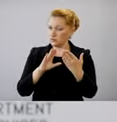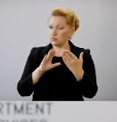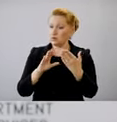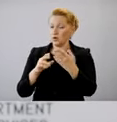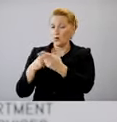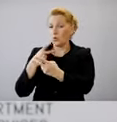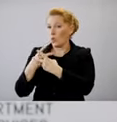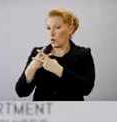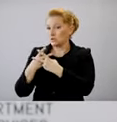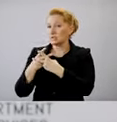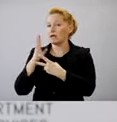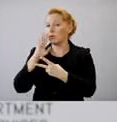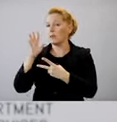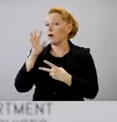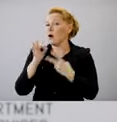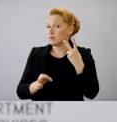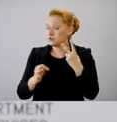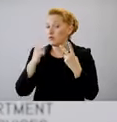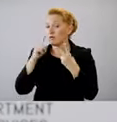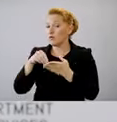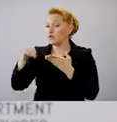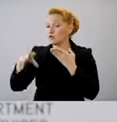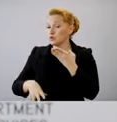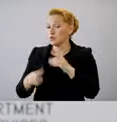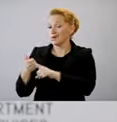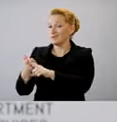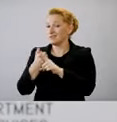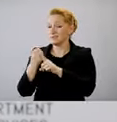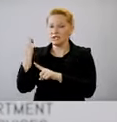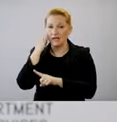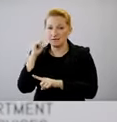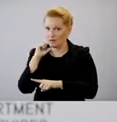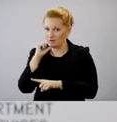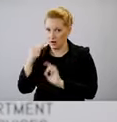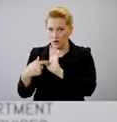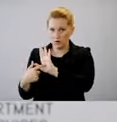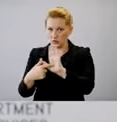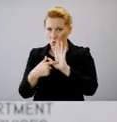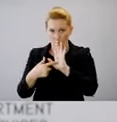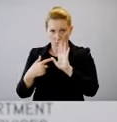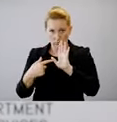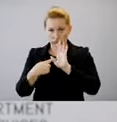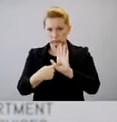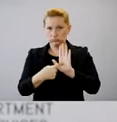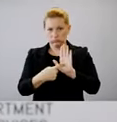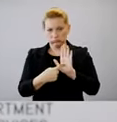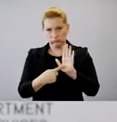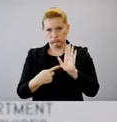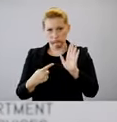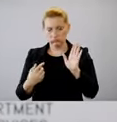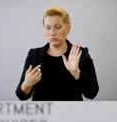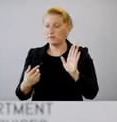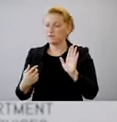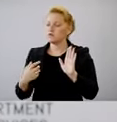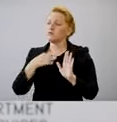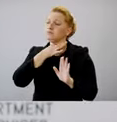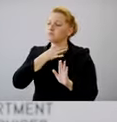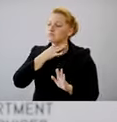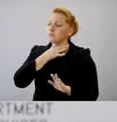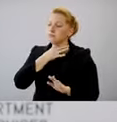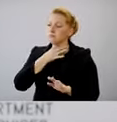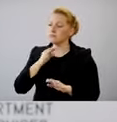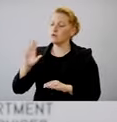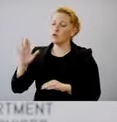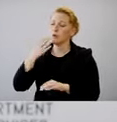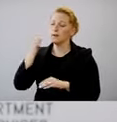make quarantining optional for students who aren't exhibiting symptoms. I'm curious, does the department's guidance on